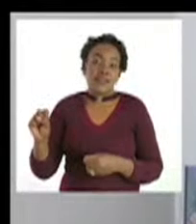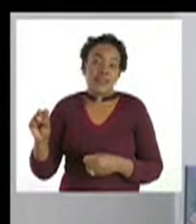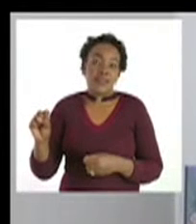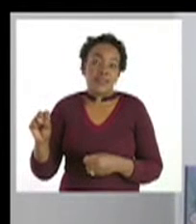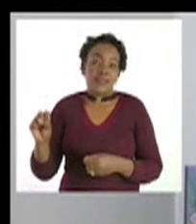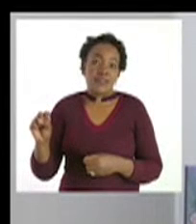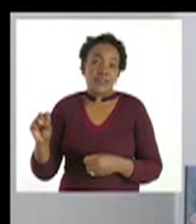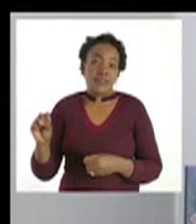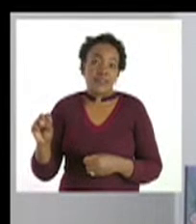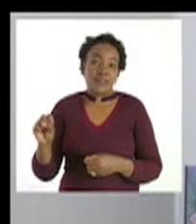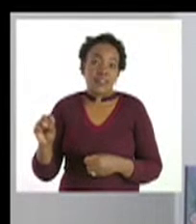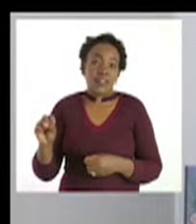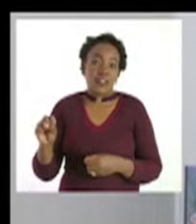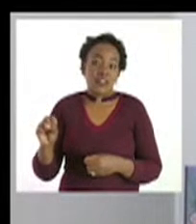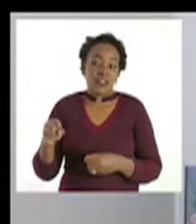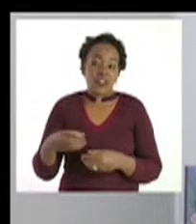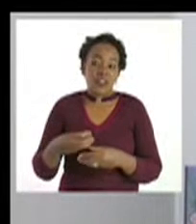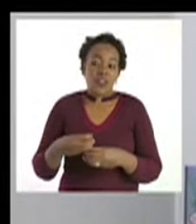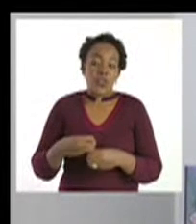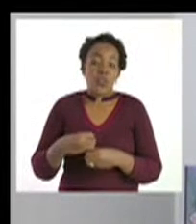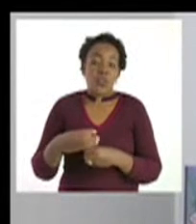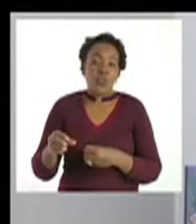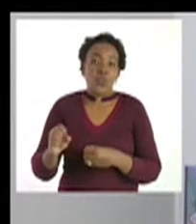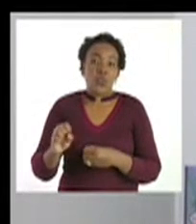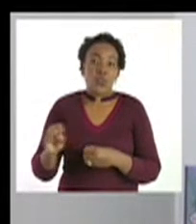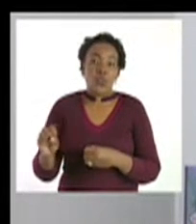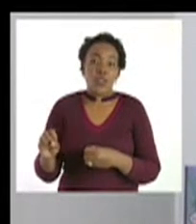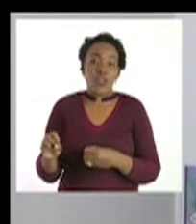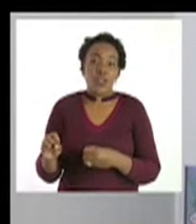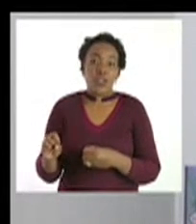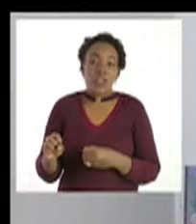pencils were